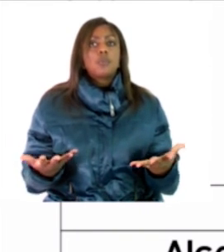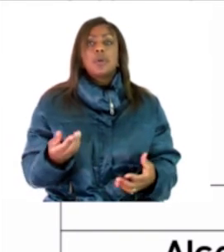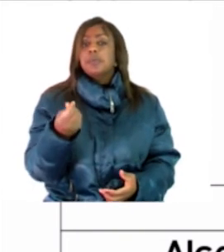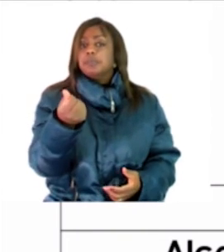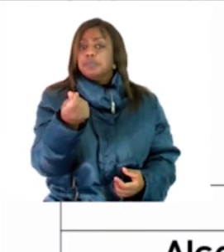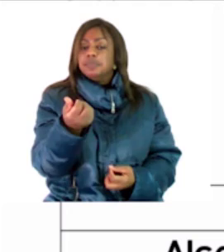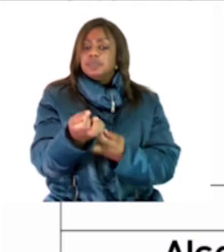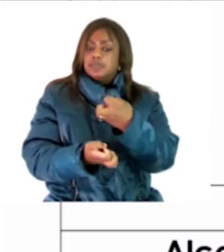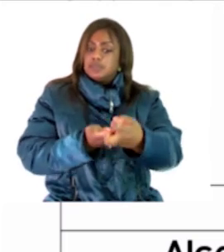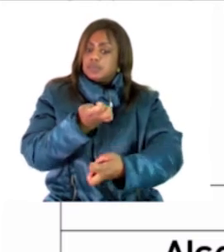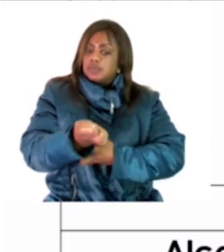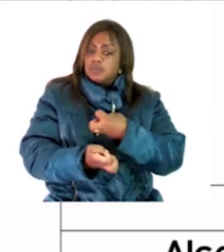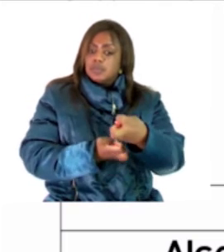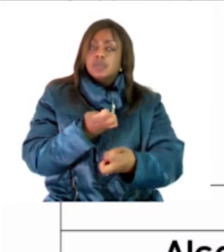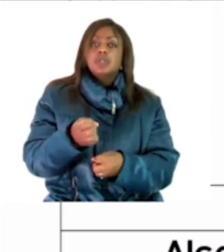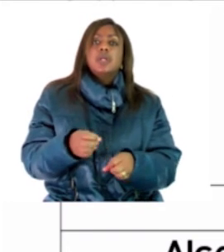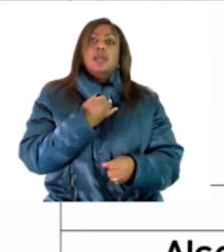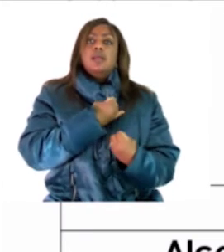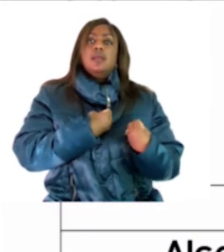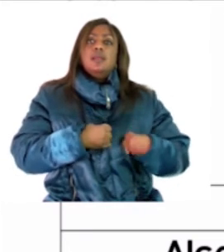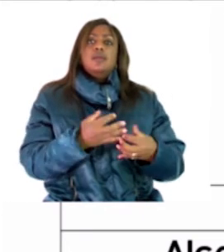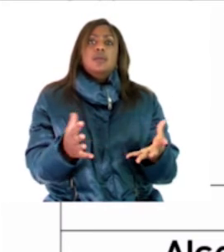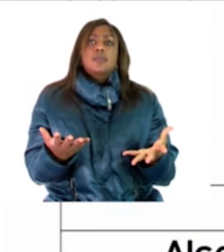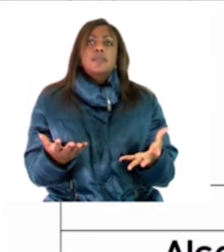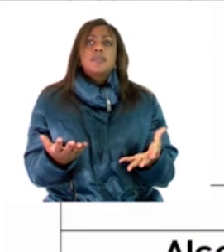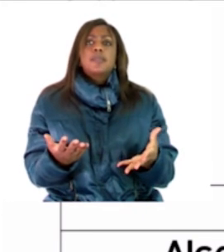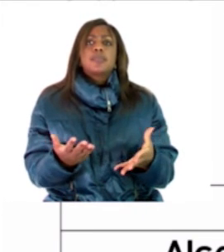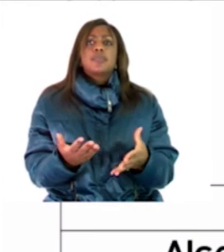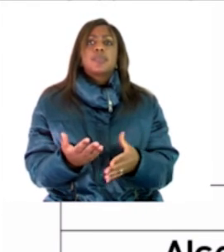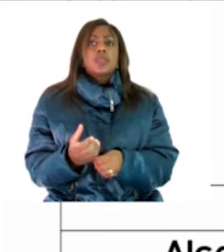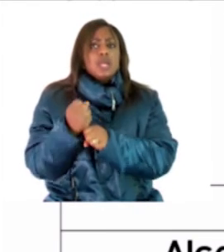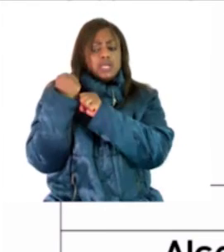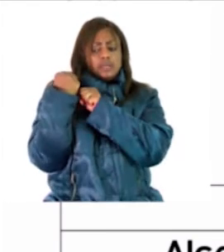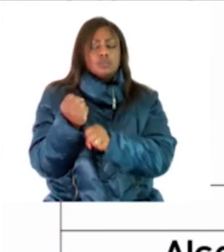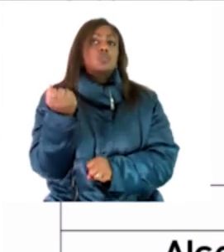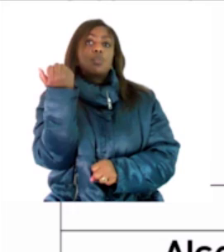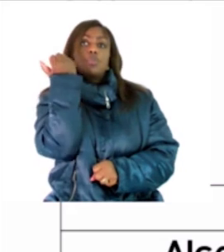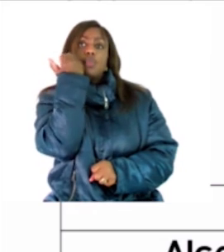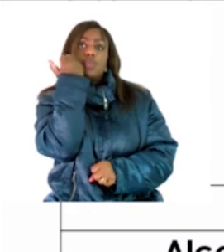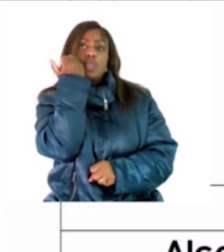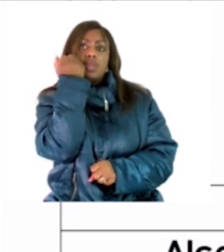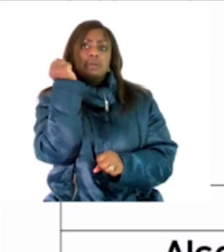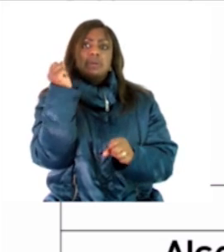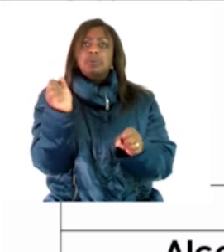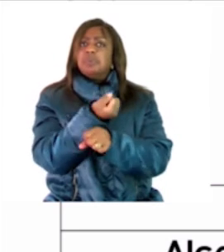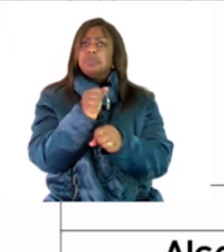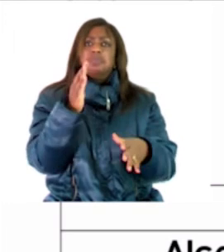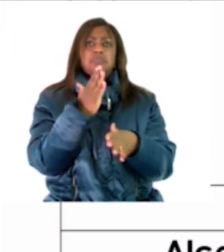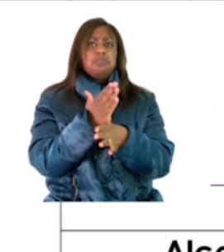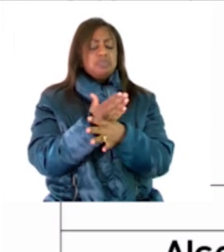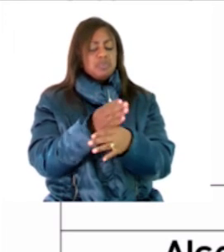financial situation? Addiction influences the ability to work well. Thus, one can lose the job as well.